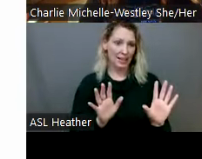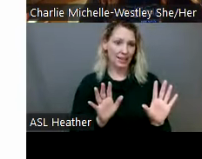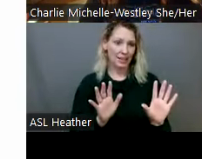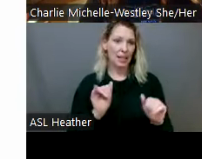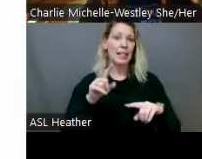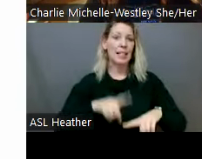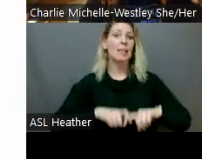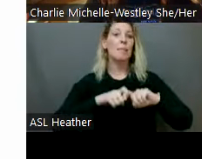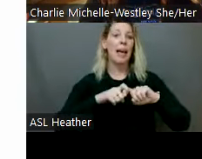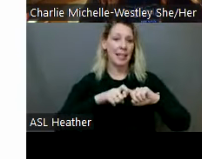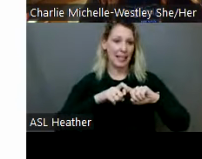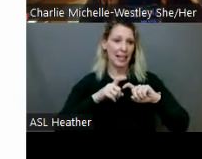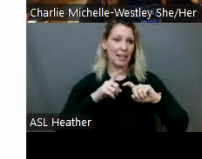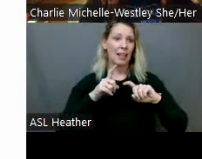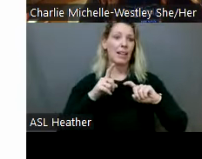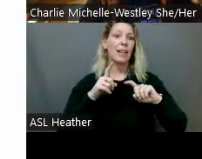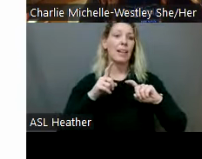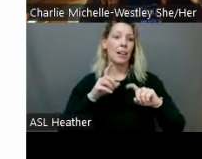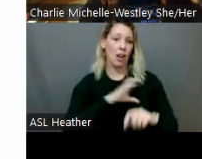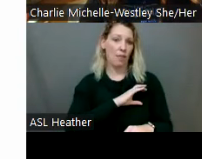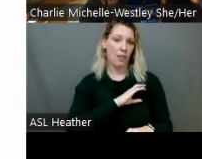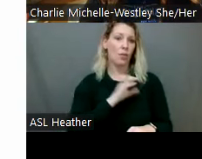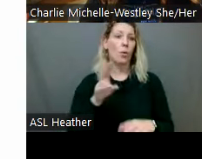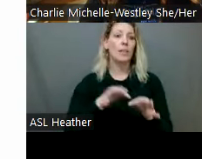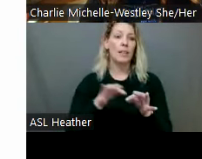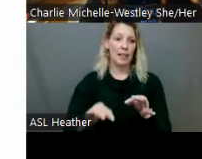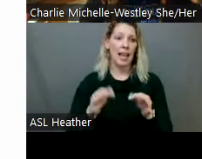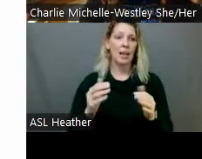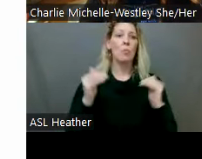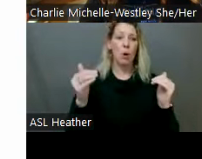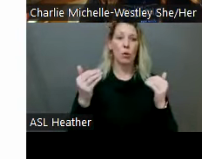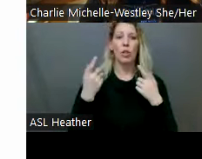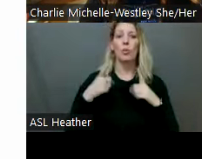or delaying promotion while administrative charges are pending.